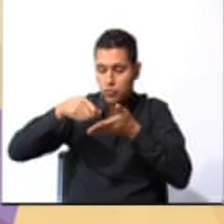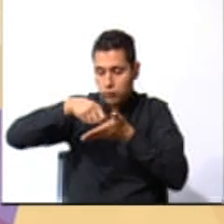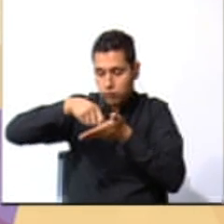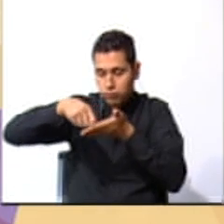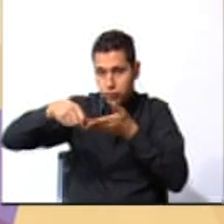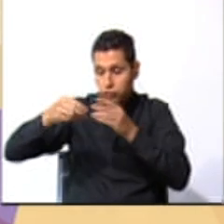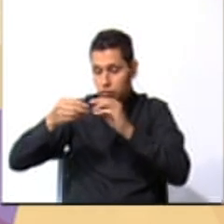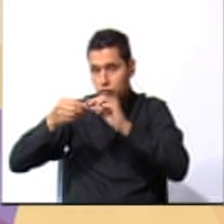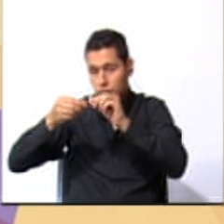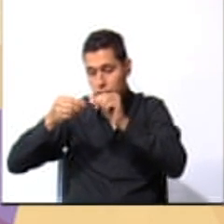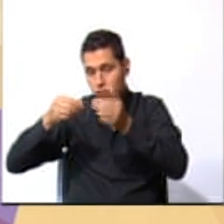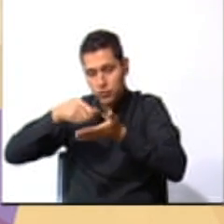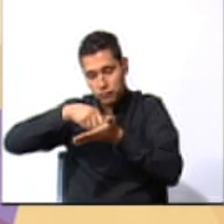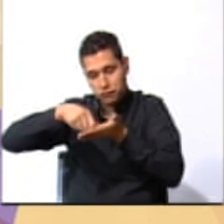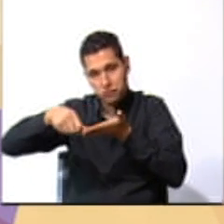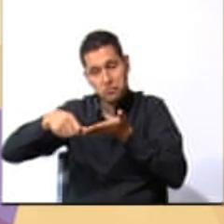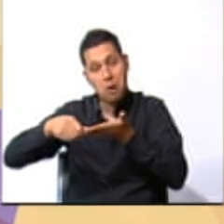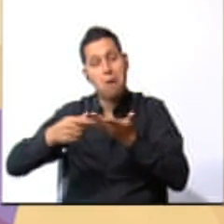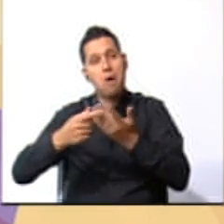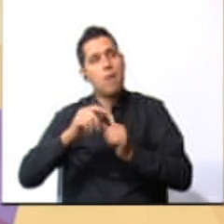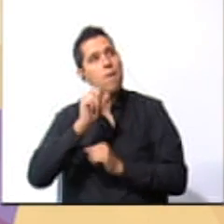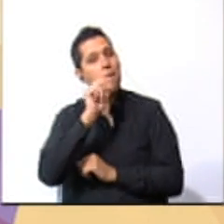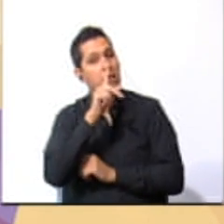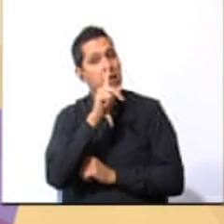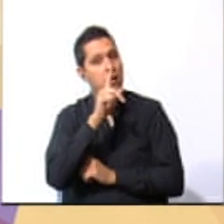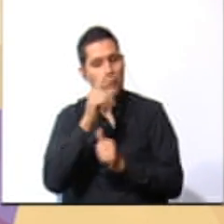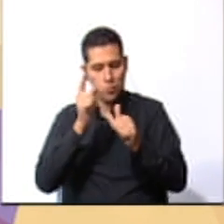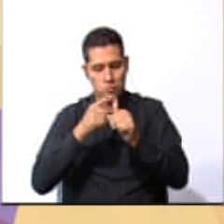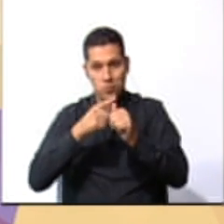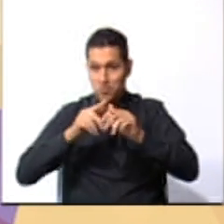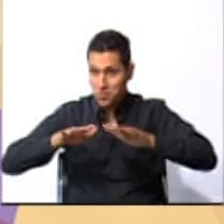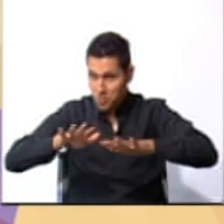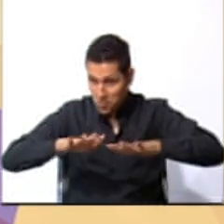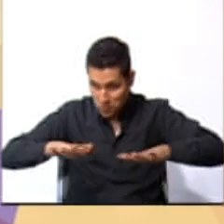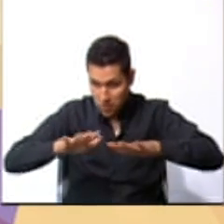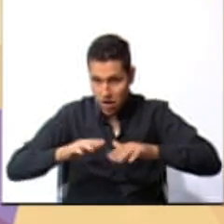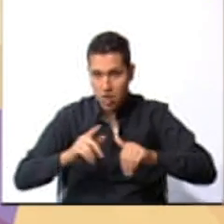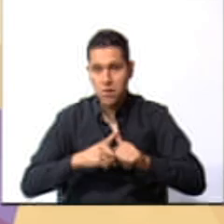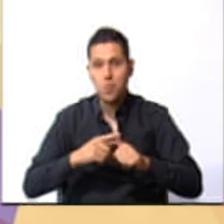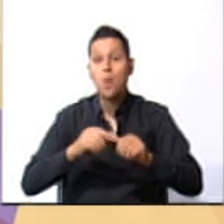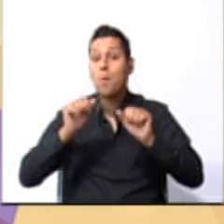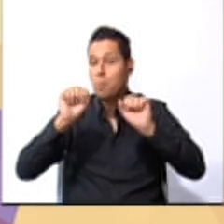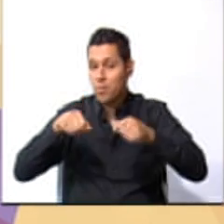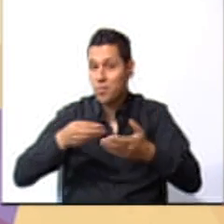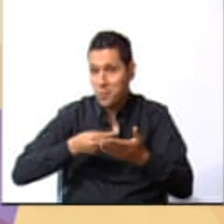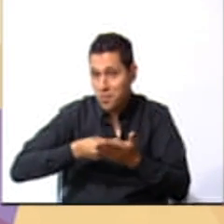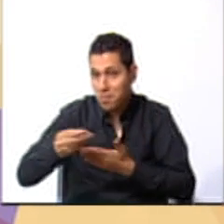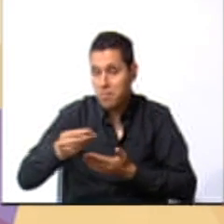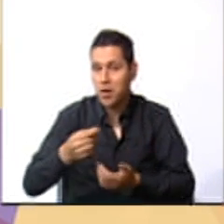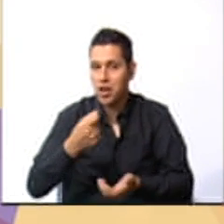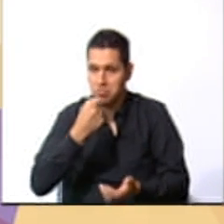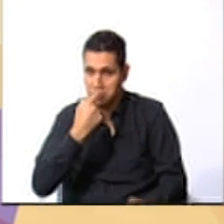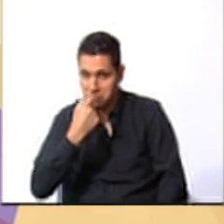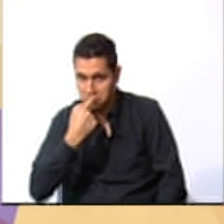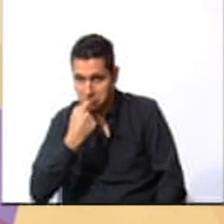let's see. It's a place. Mm-hmm. We can buy